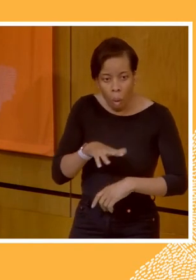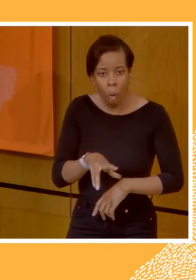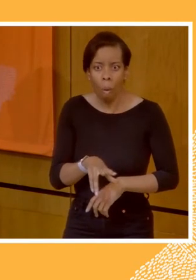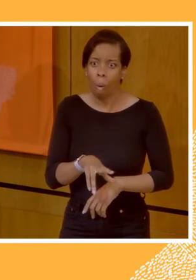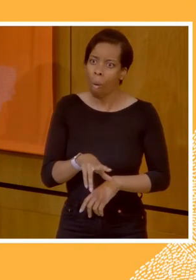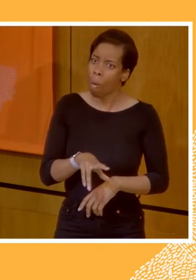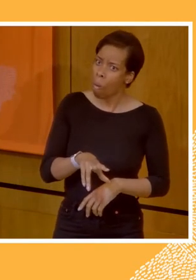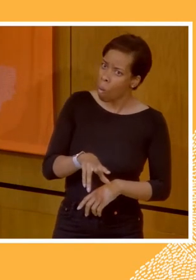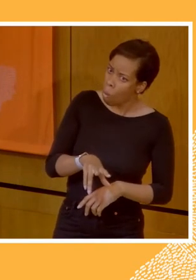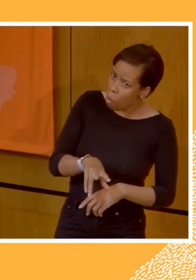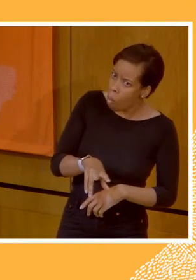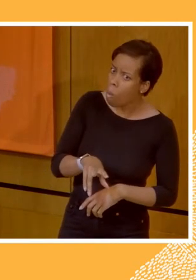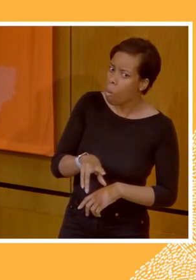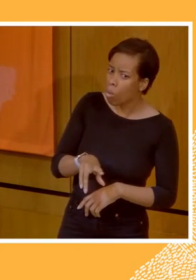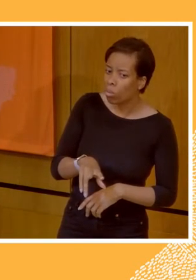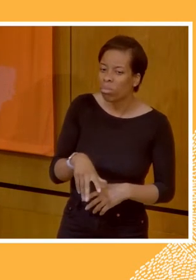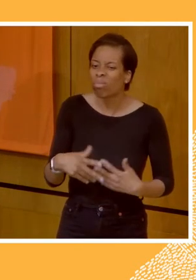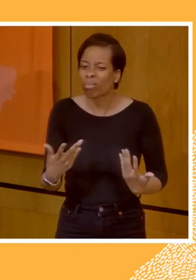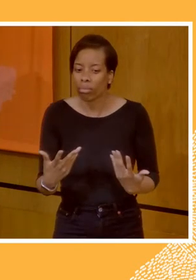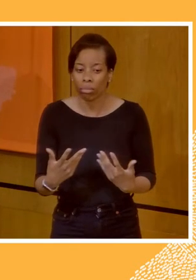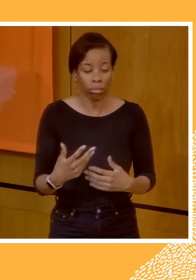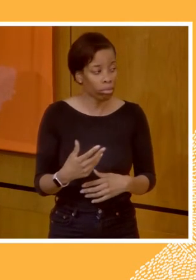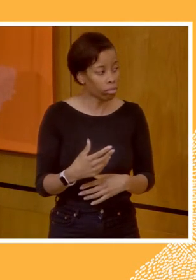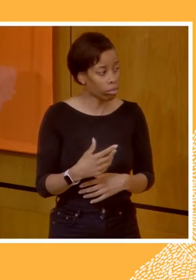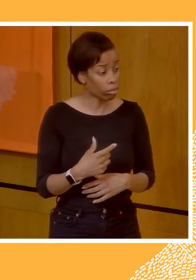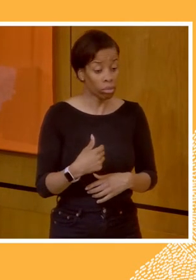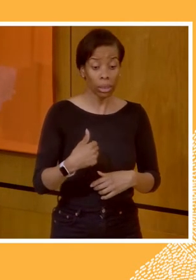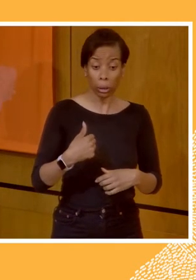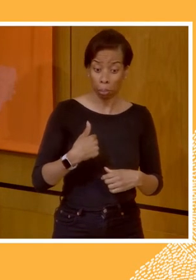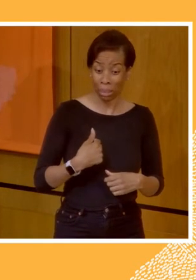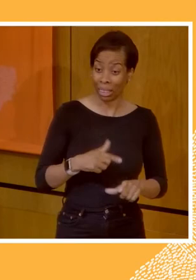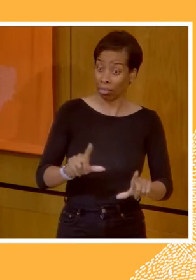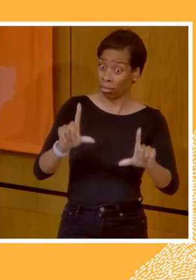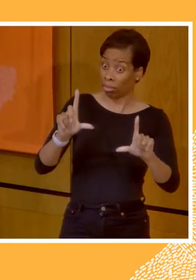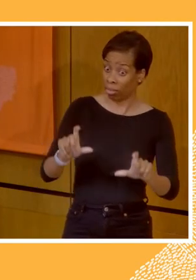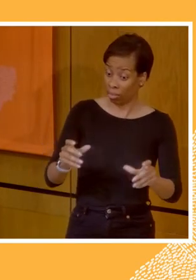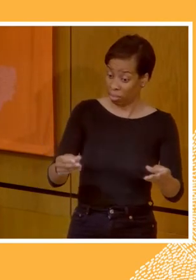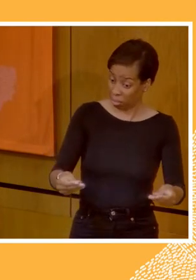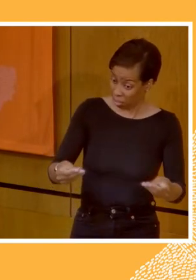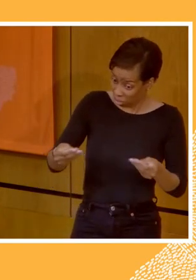where someone tells you the reason as to why I took this photo,